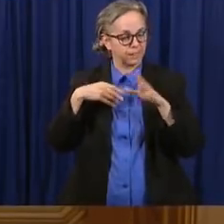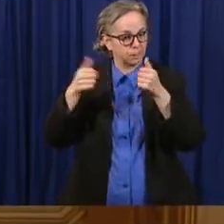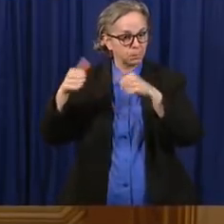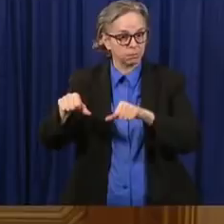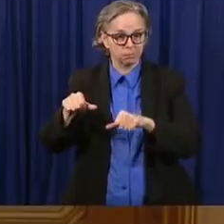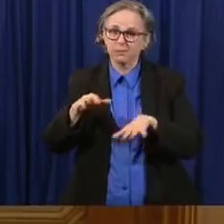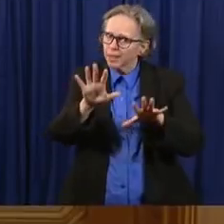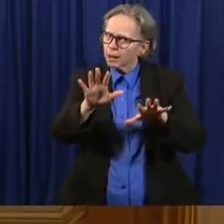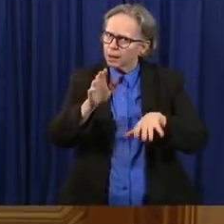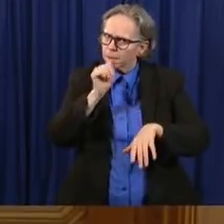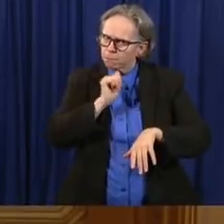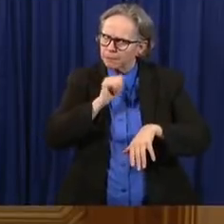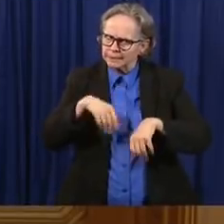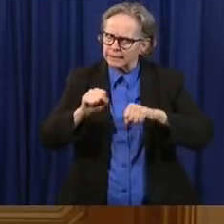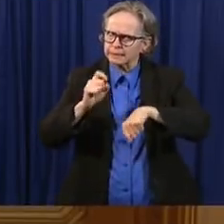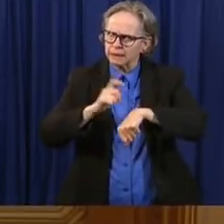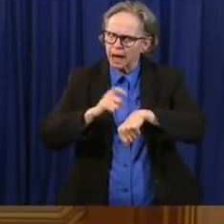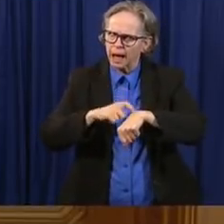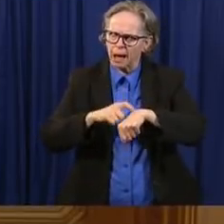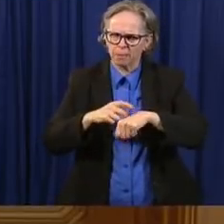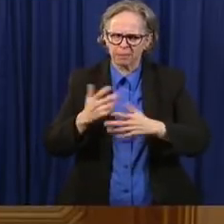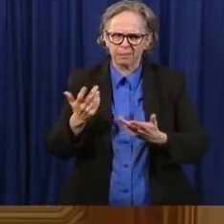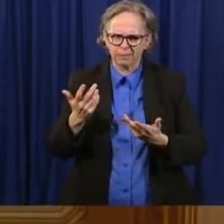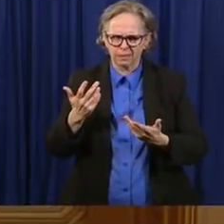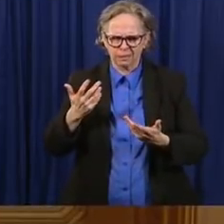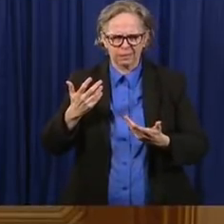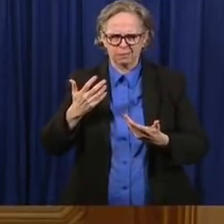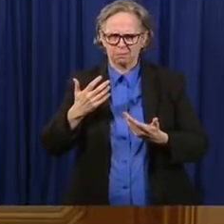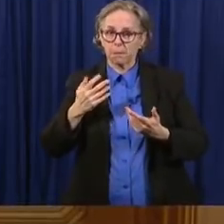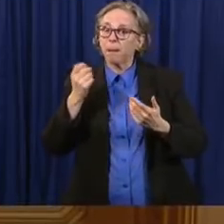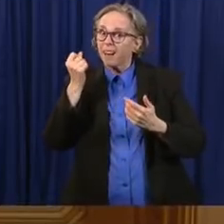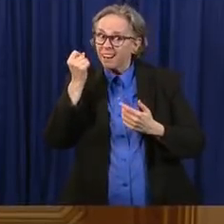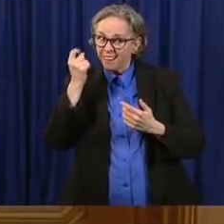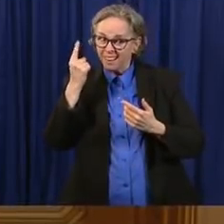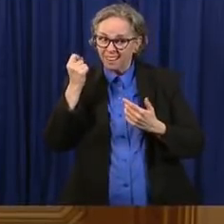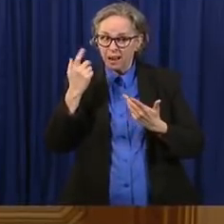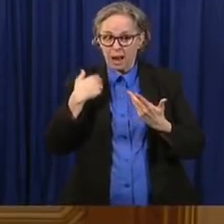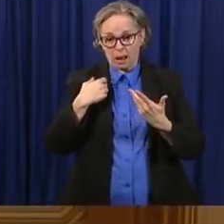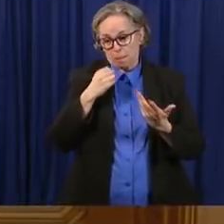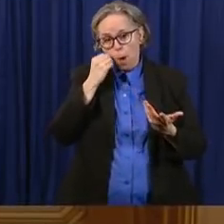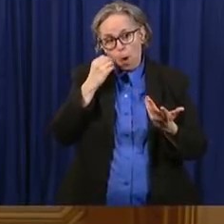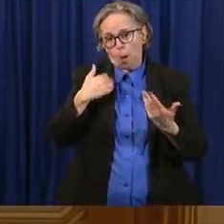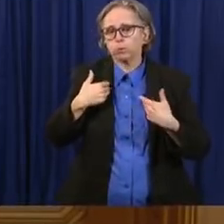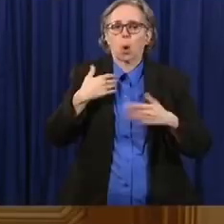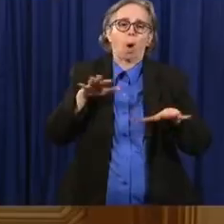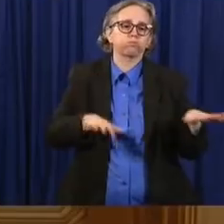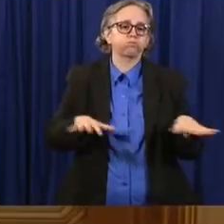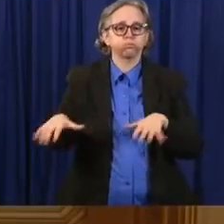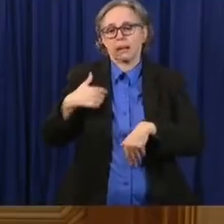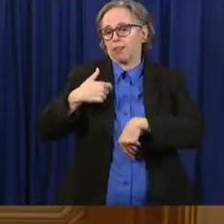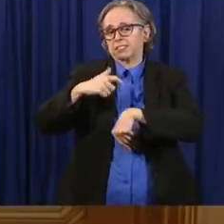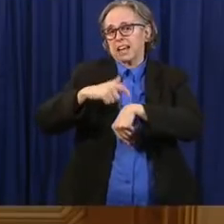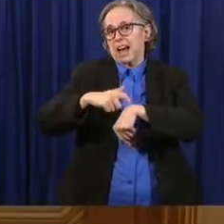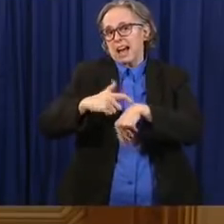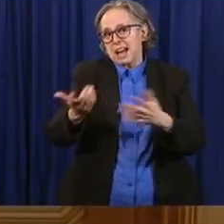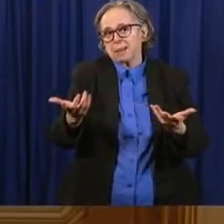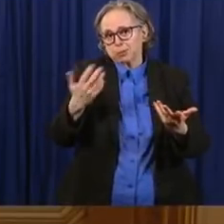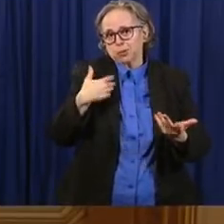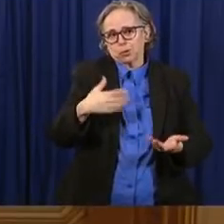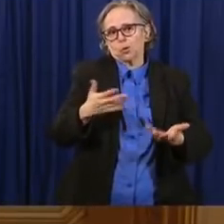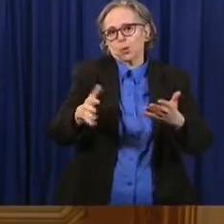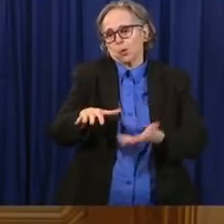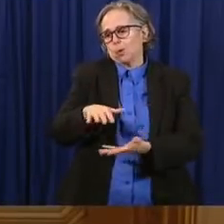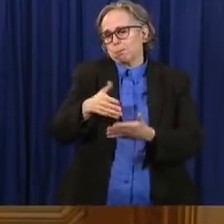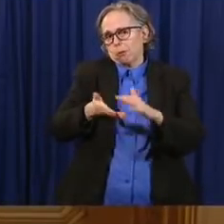pretty well. And it uses a lot less yeast than normal bread because you put half the flour in, let it rise